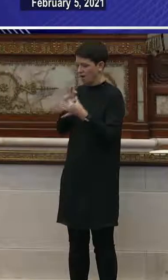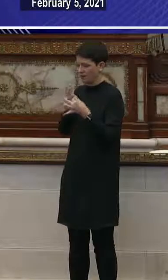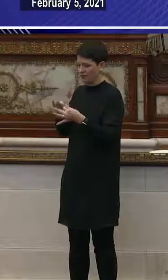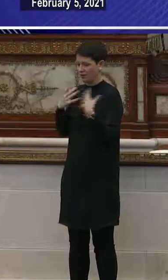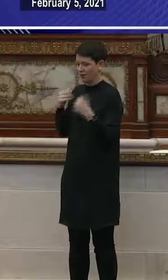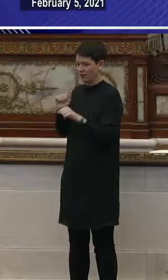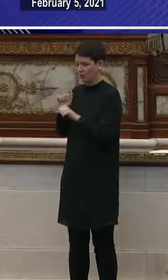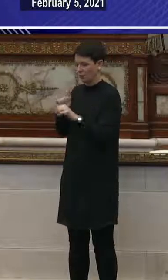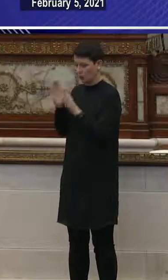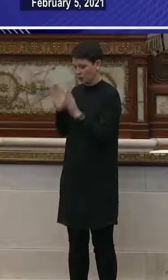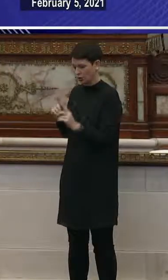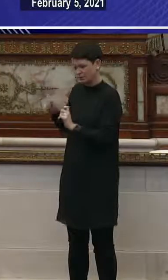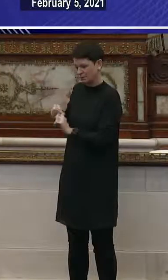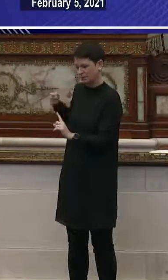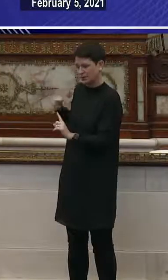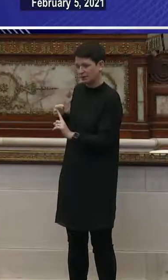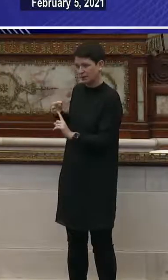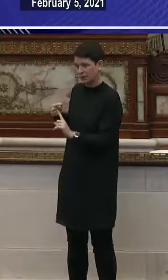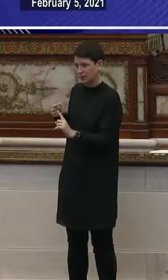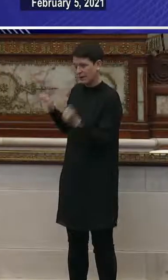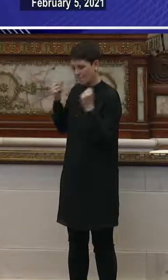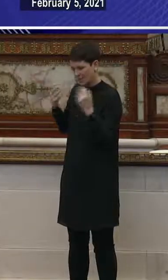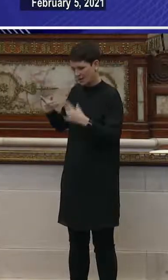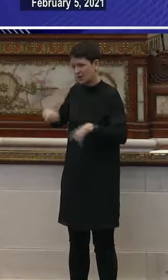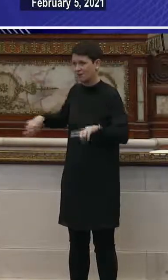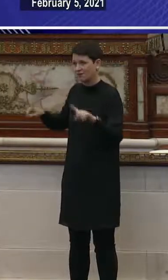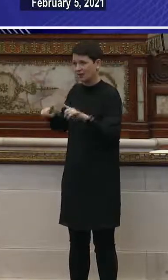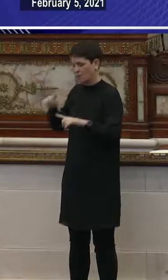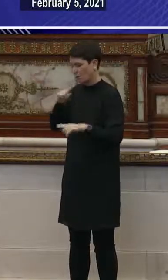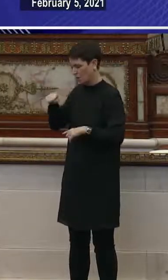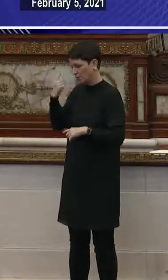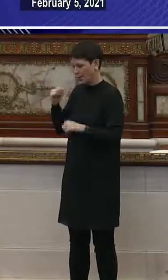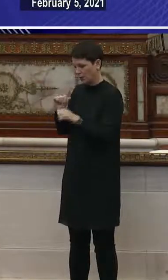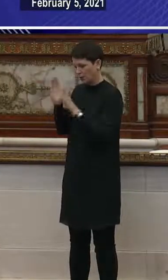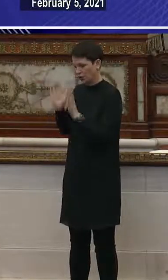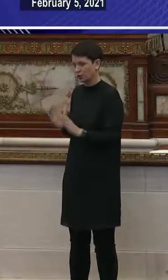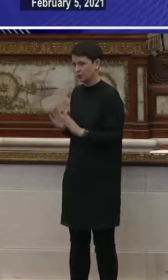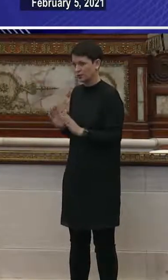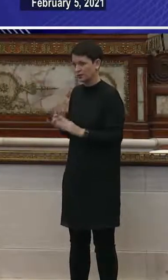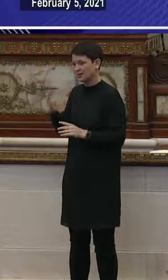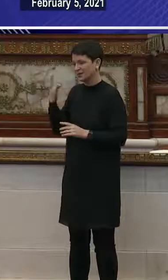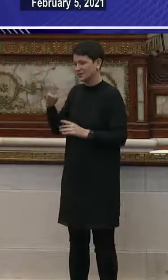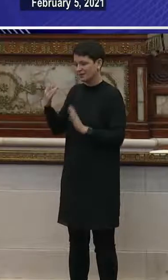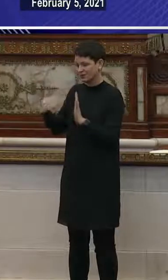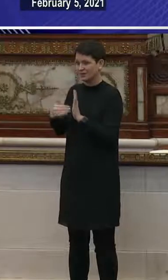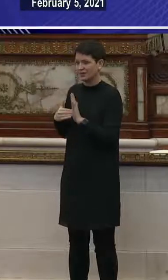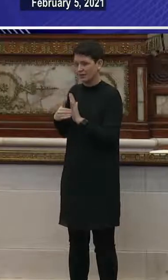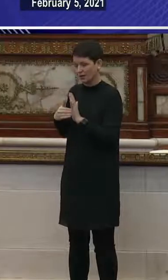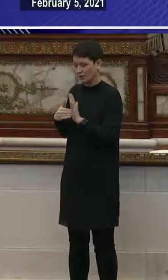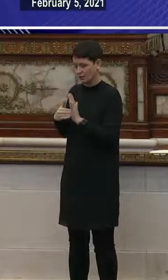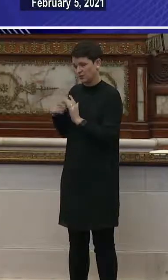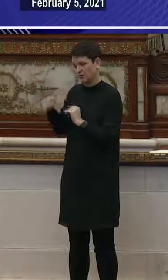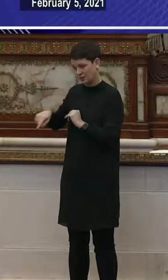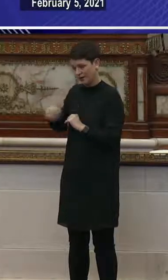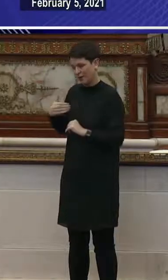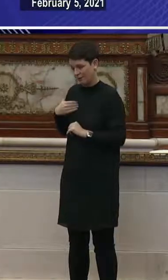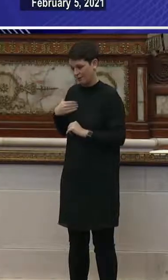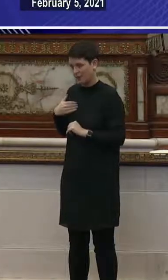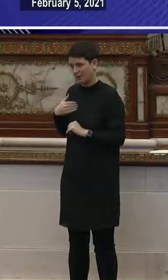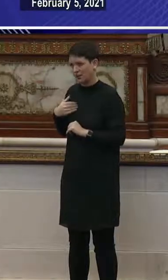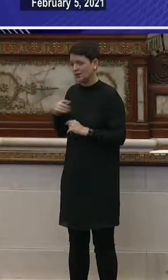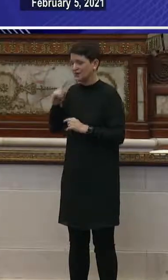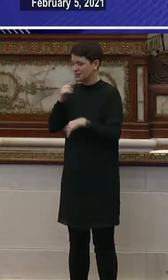healthcare workers specifically. Many of them are Black workers. There are 17,000 of them. There have been